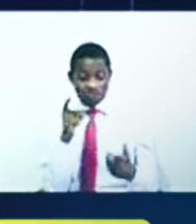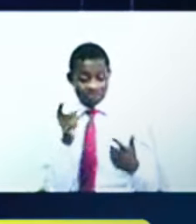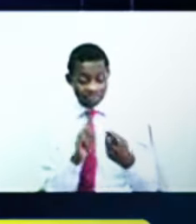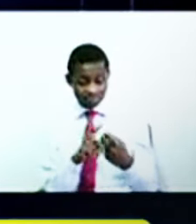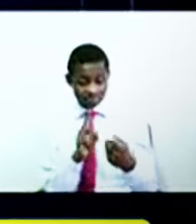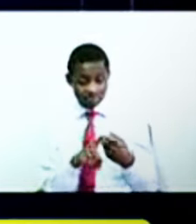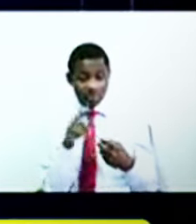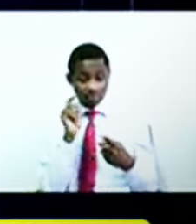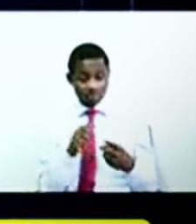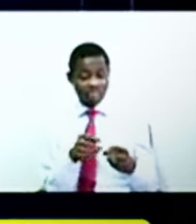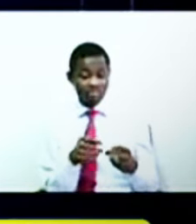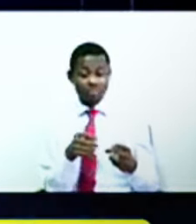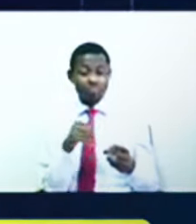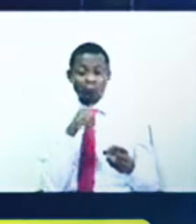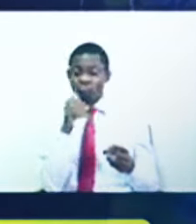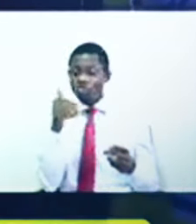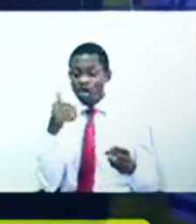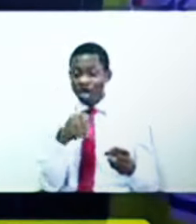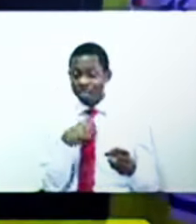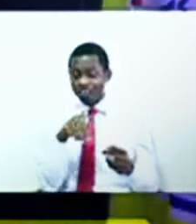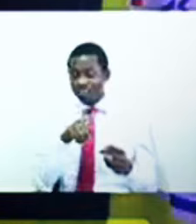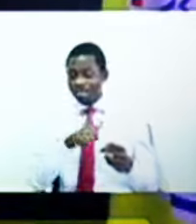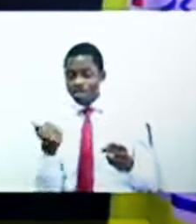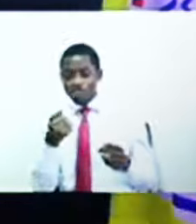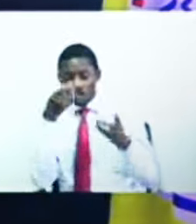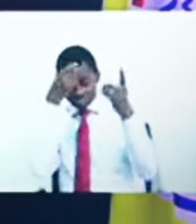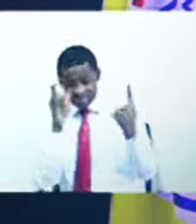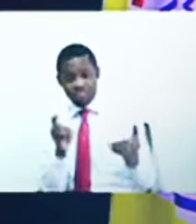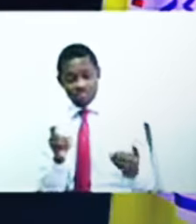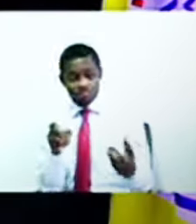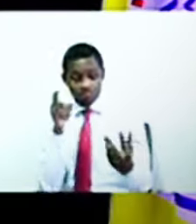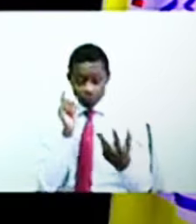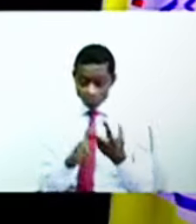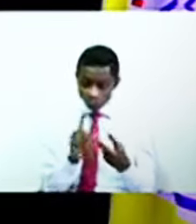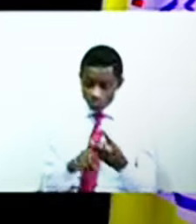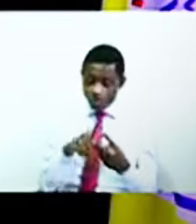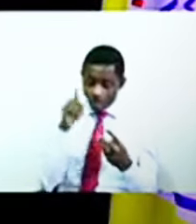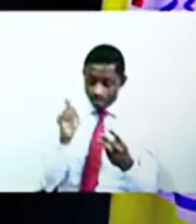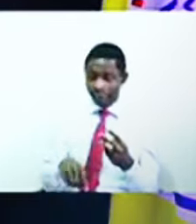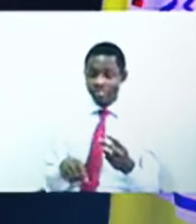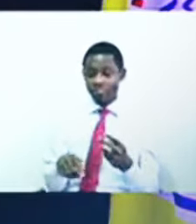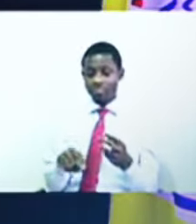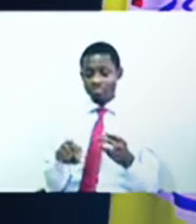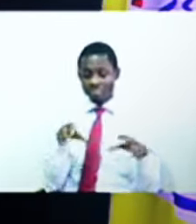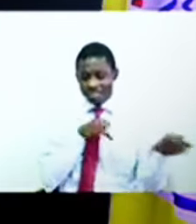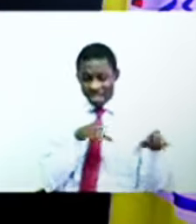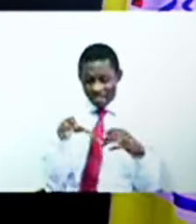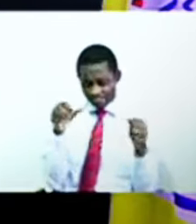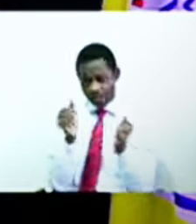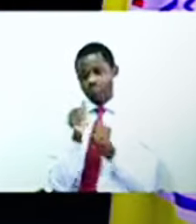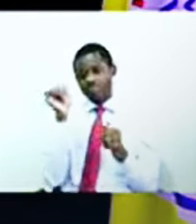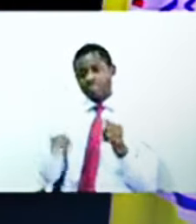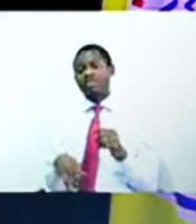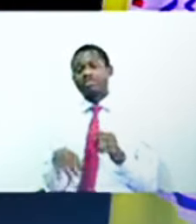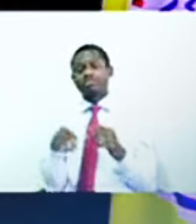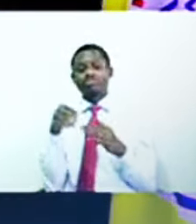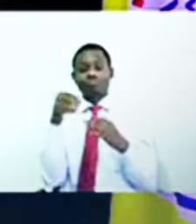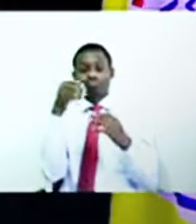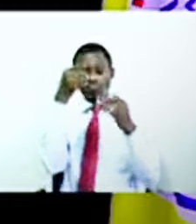This is very important. For the slave who is unwilling to leave the